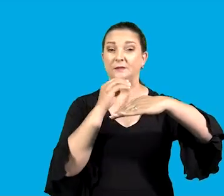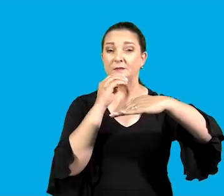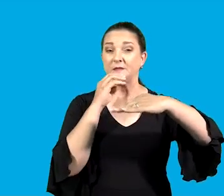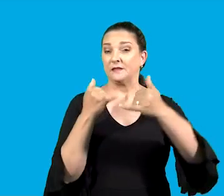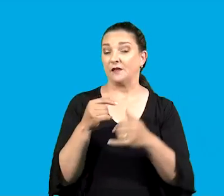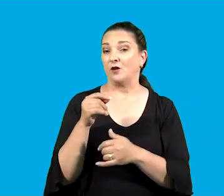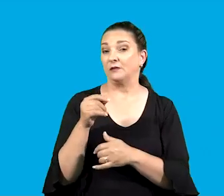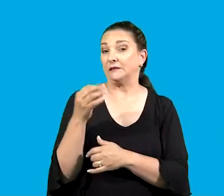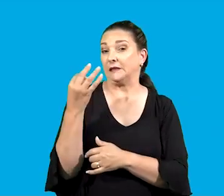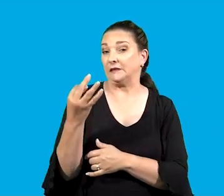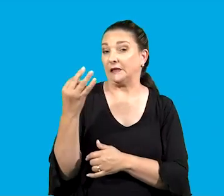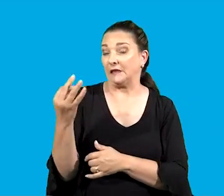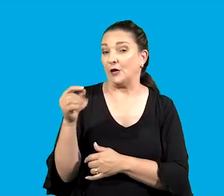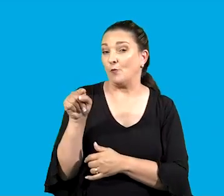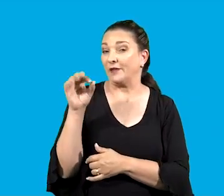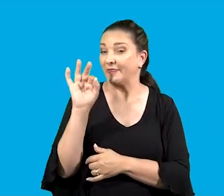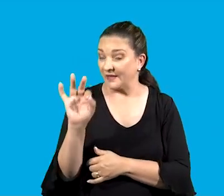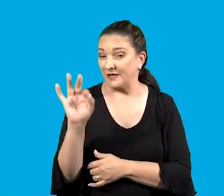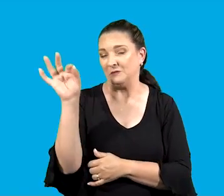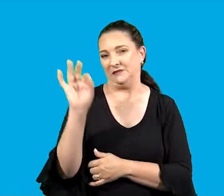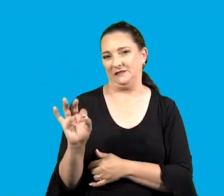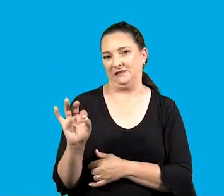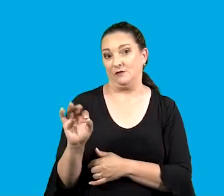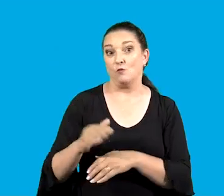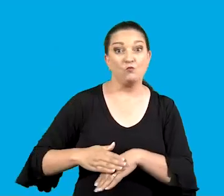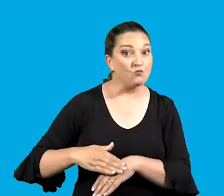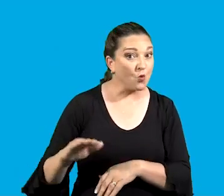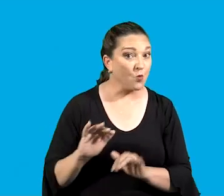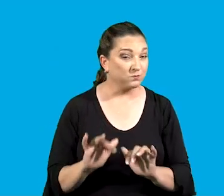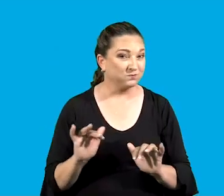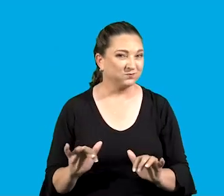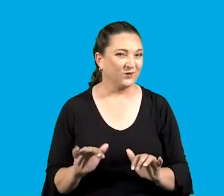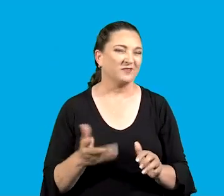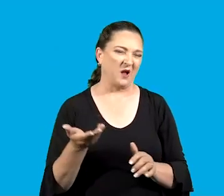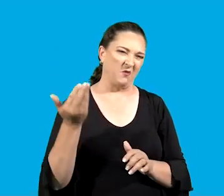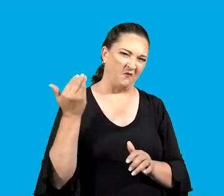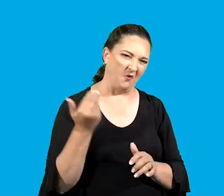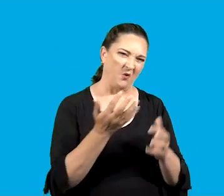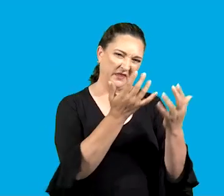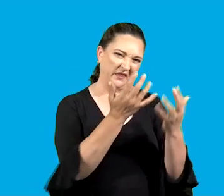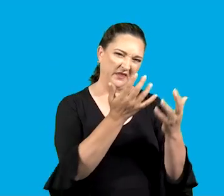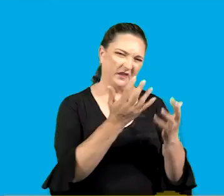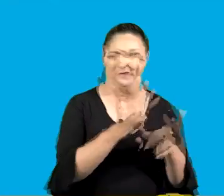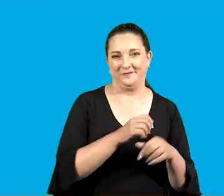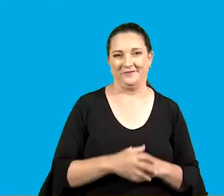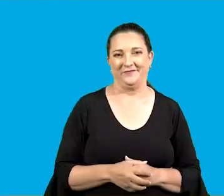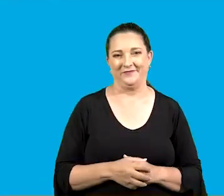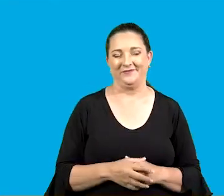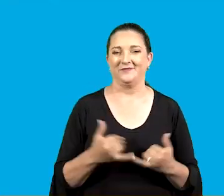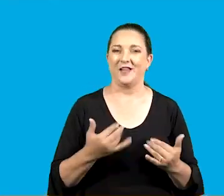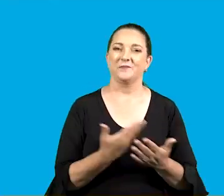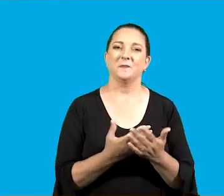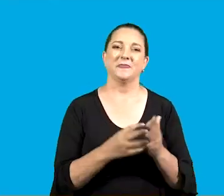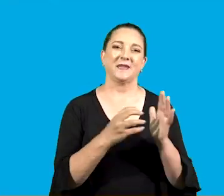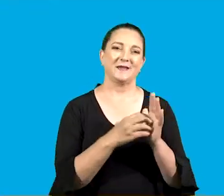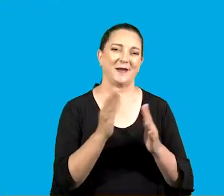33.3%. So there is 33.3% more customers than the budgeted. Dear learners,